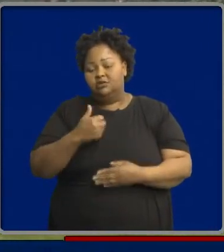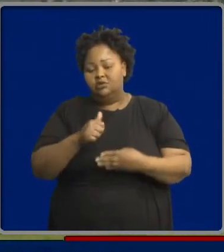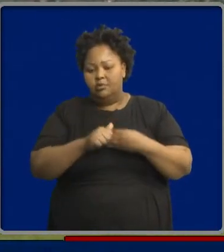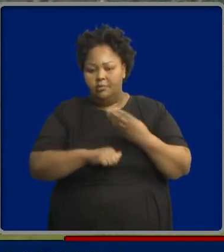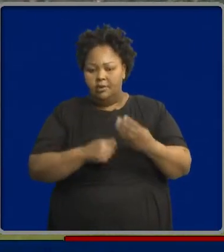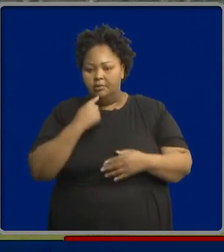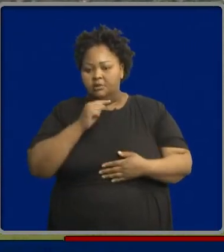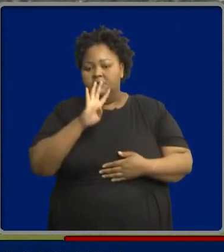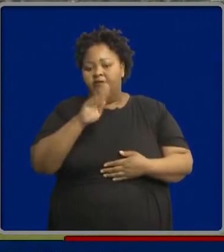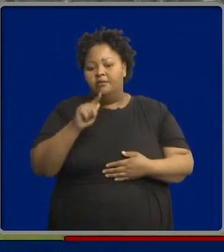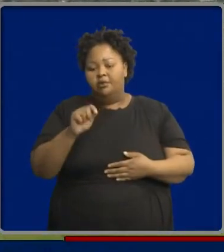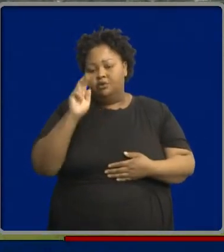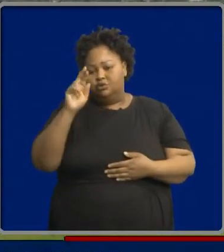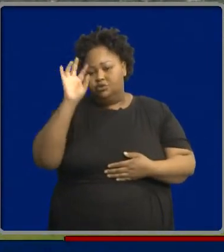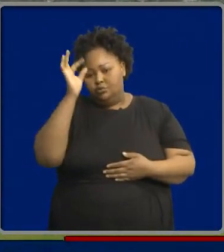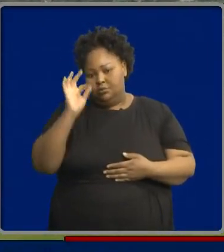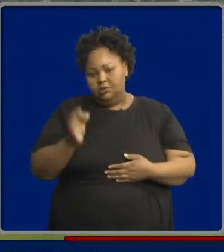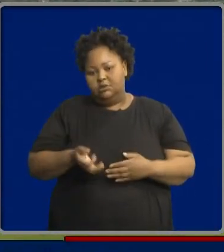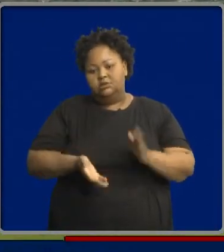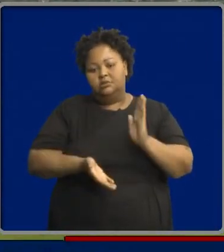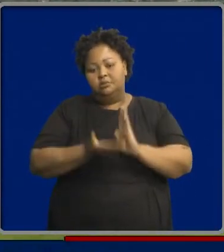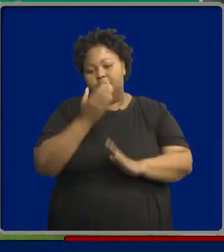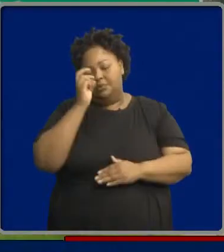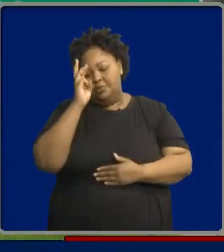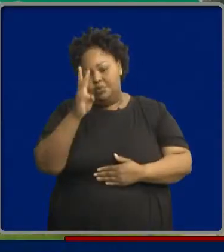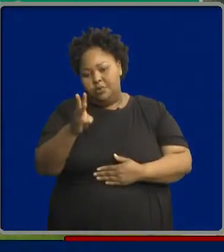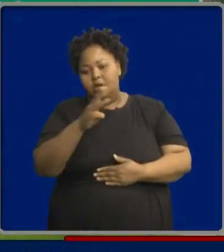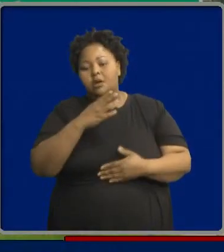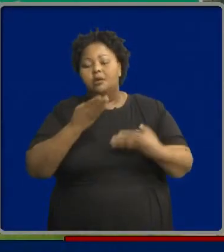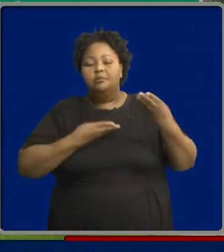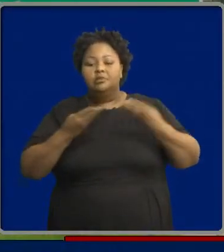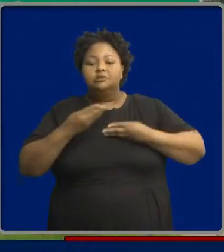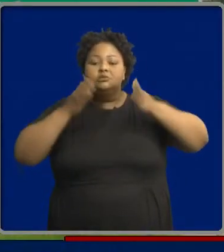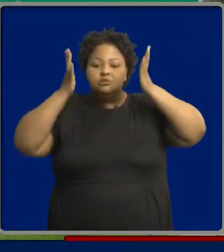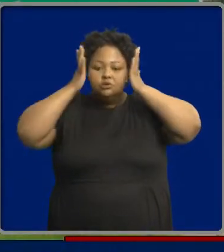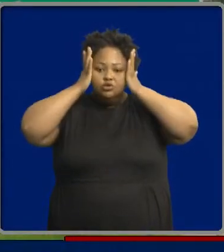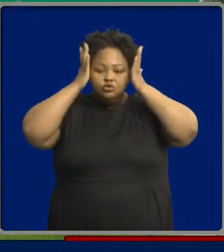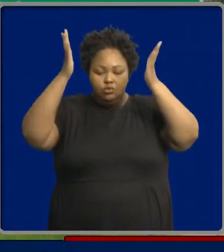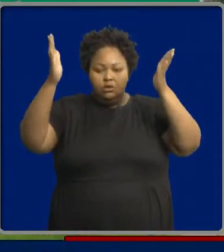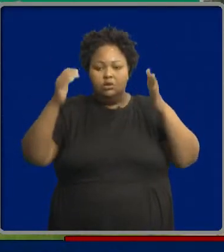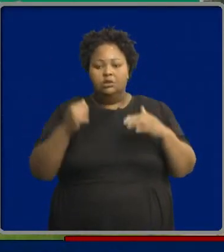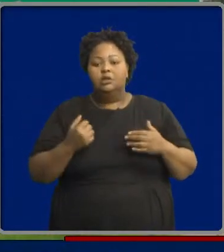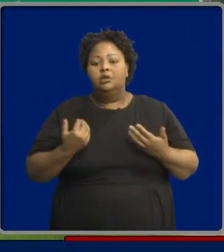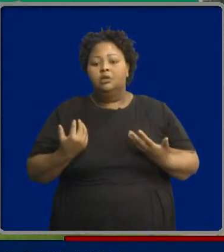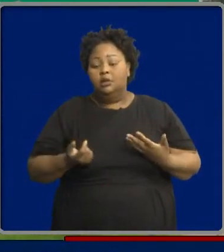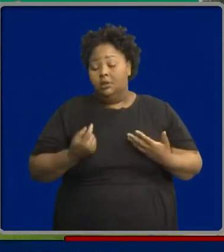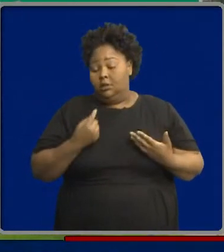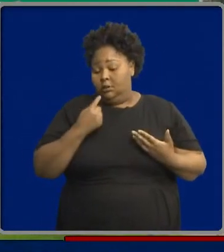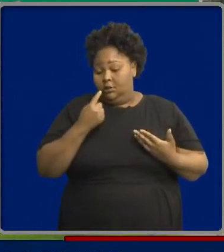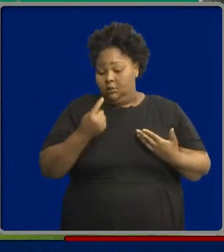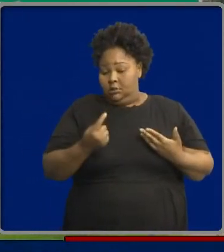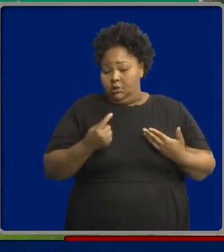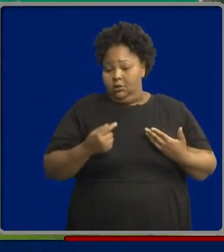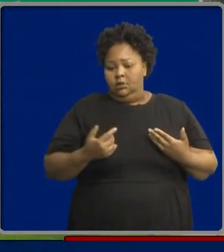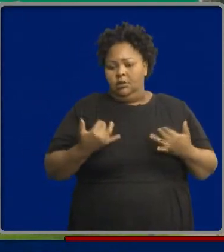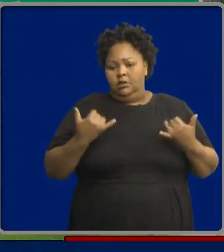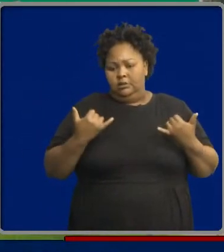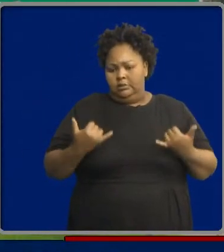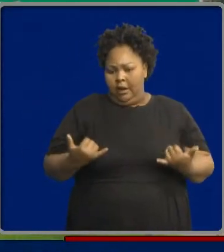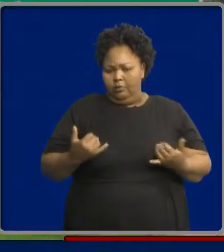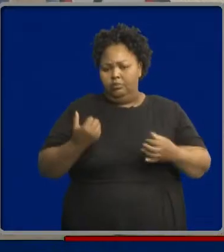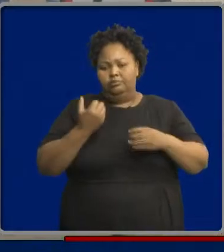at 4.2% growth. Business Eswatini says taking into consideration all the latest developments,